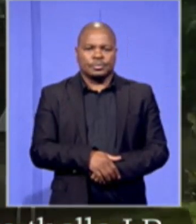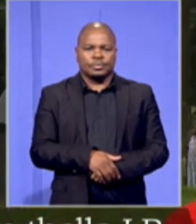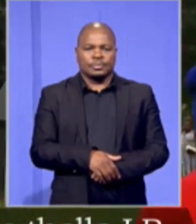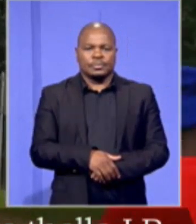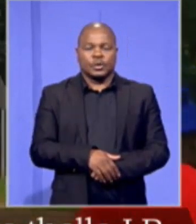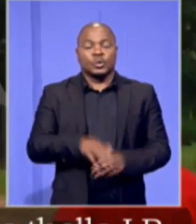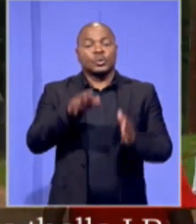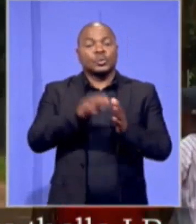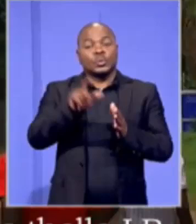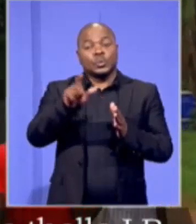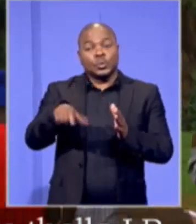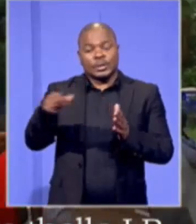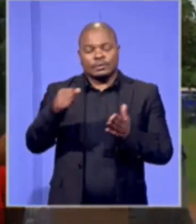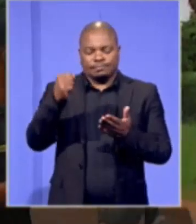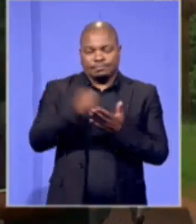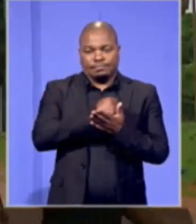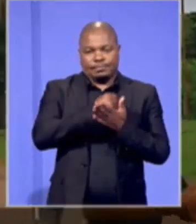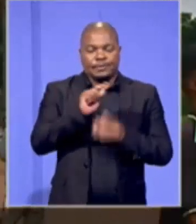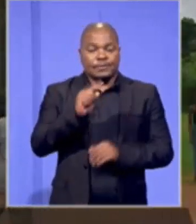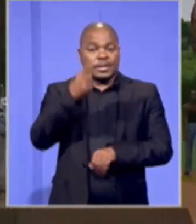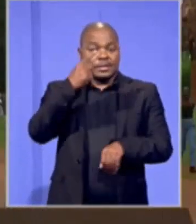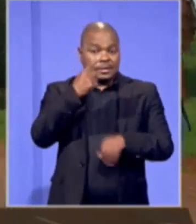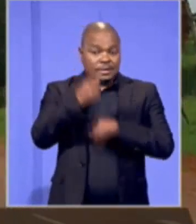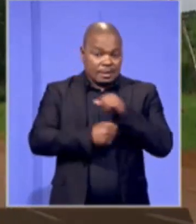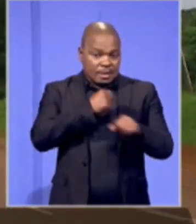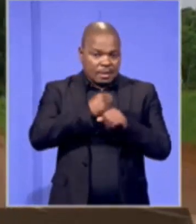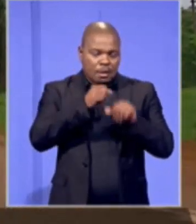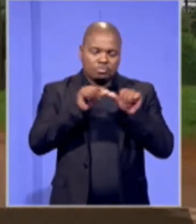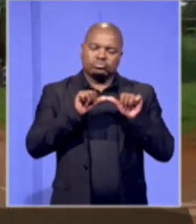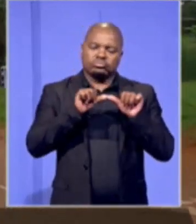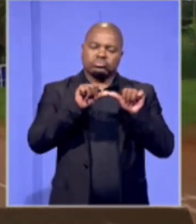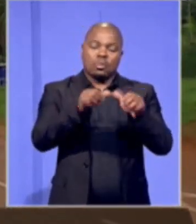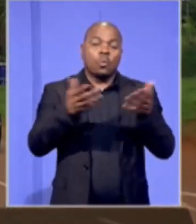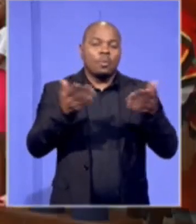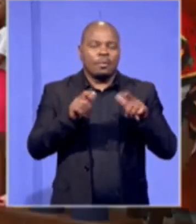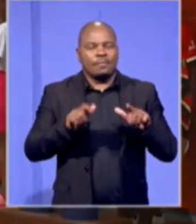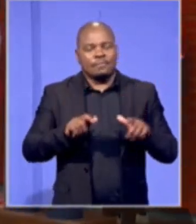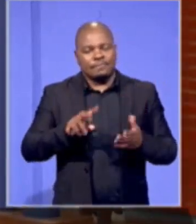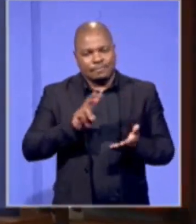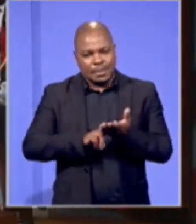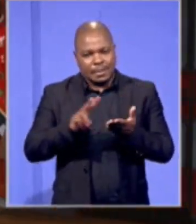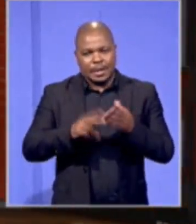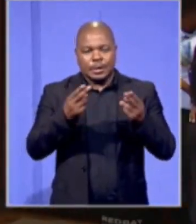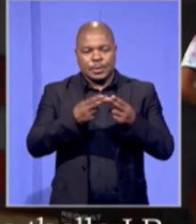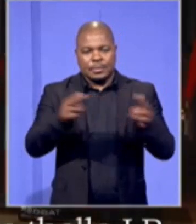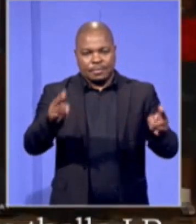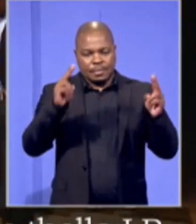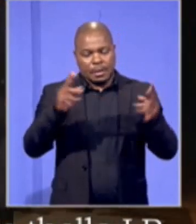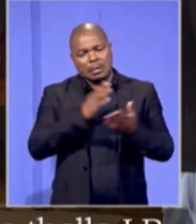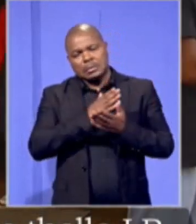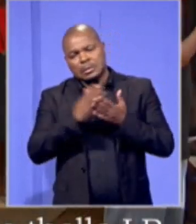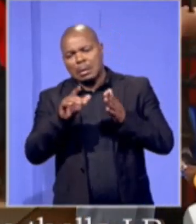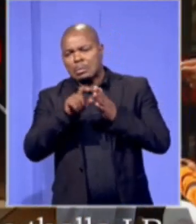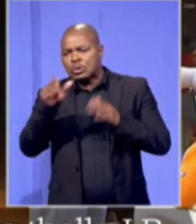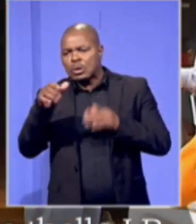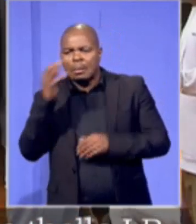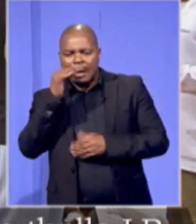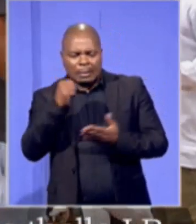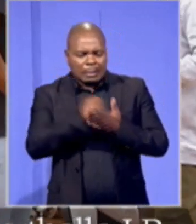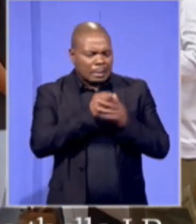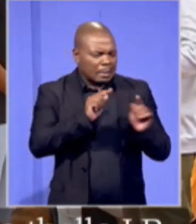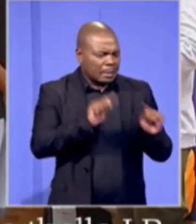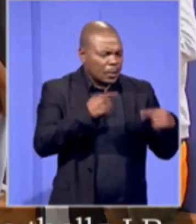Ikwadiso ya baithuti ba ba ikwadisang kgetlo la ntlha e tswelela pele kwa University ya Venda. Bangwe ba baithuti ba re ba paletswe ke go ikwadisa ka